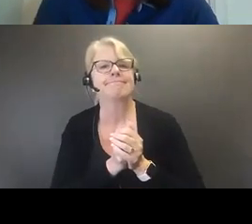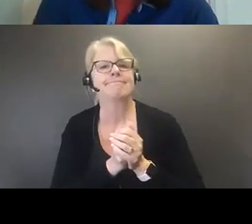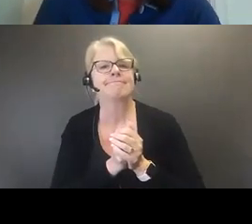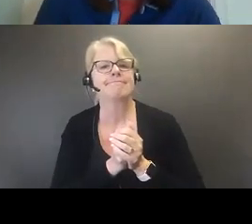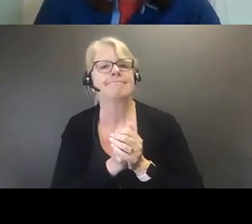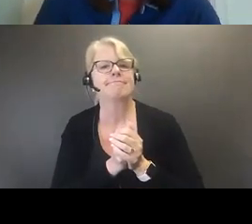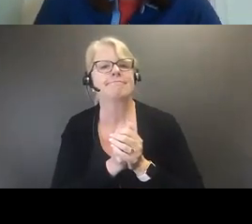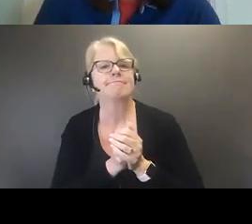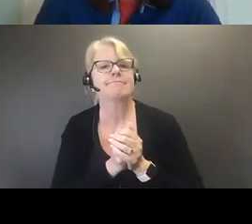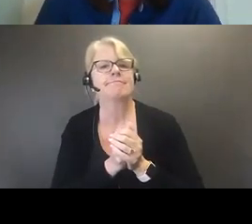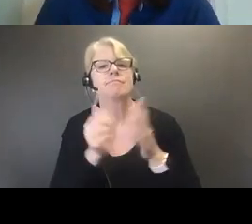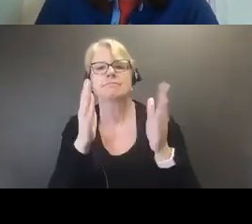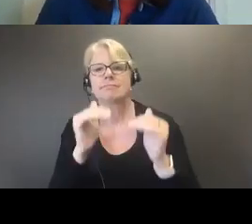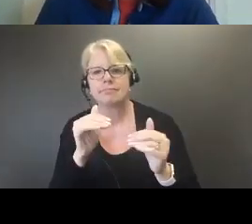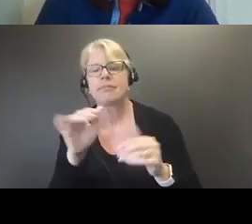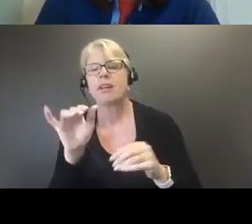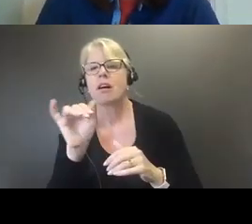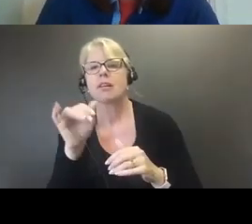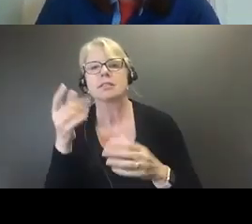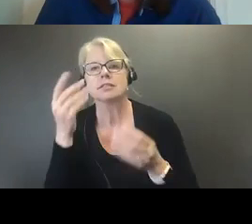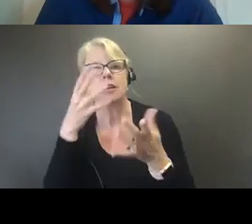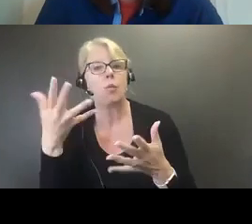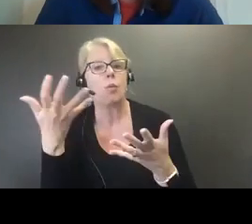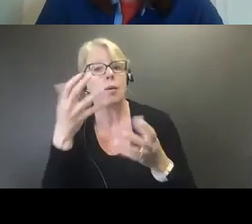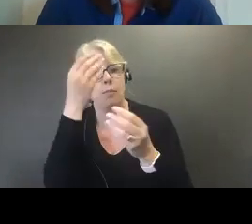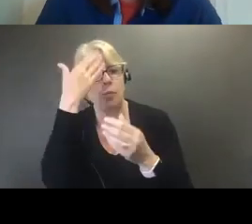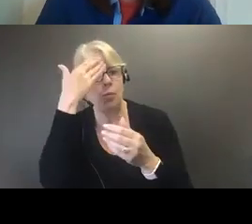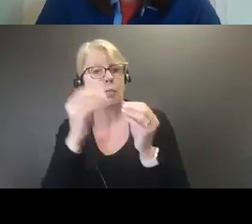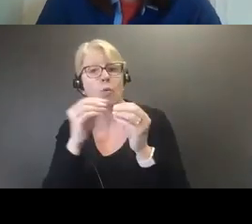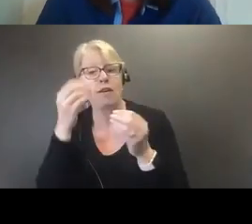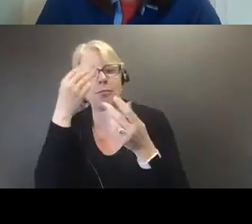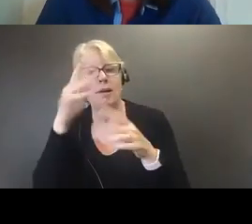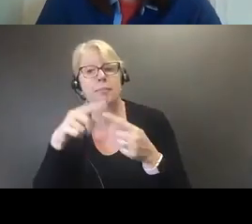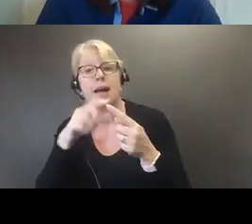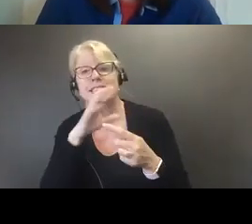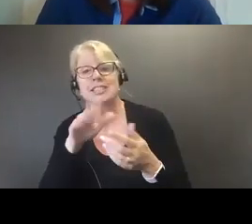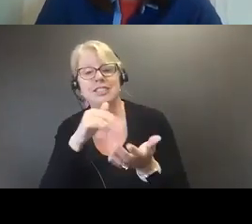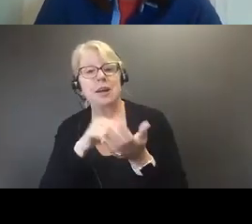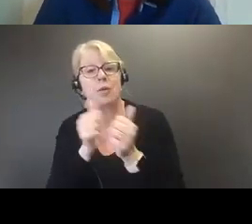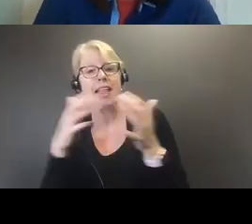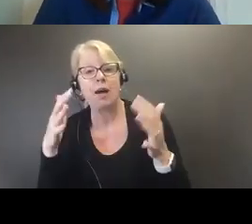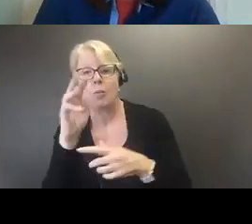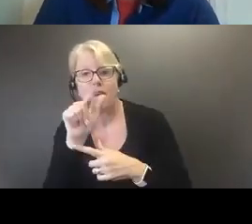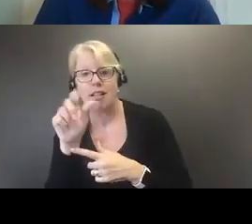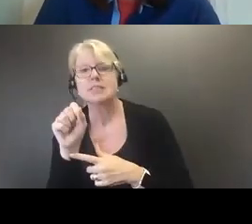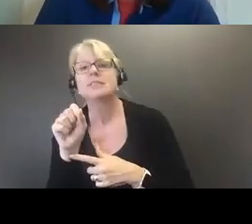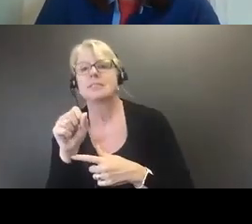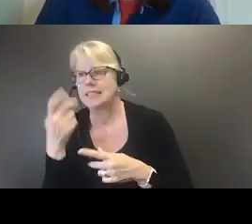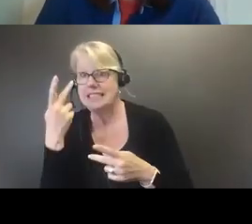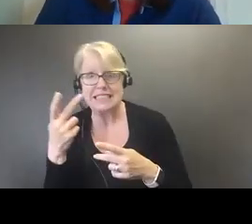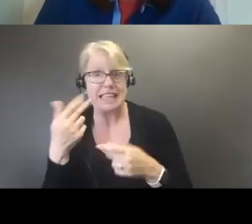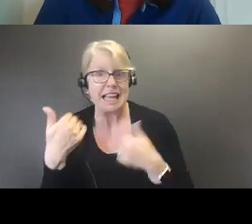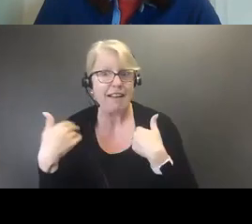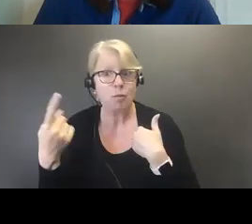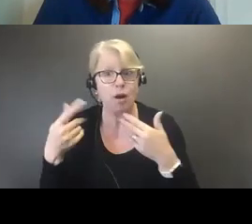Now I just want to let you know, if you want to find more information about Senior Centers Without Walls, to see if there's one close to